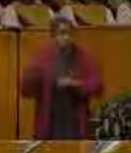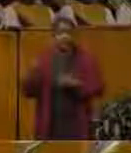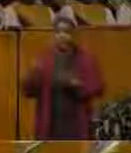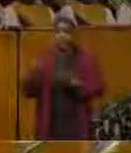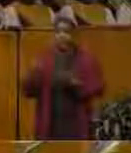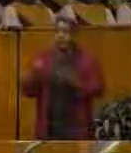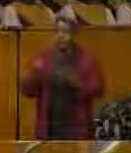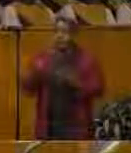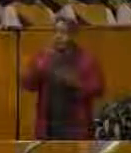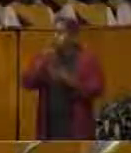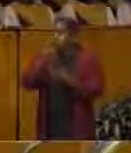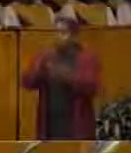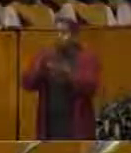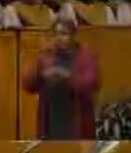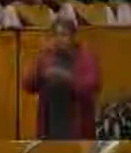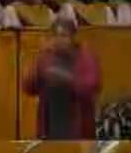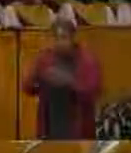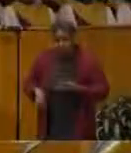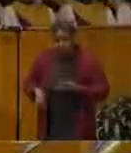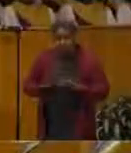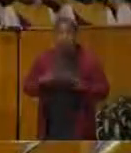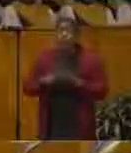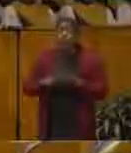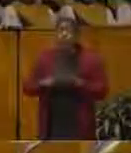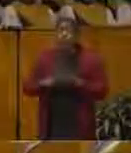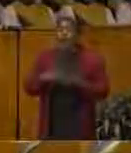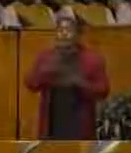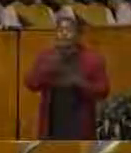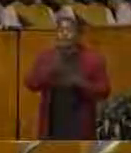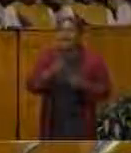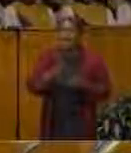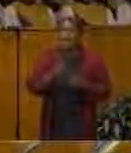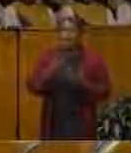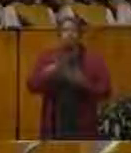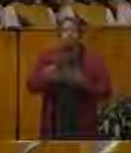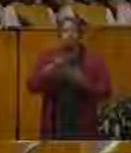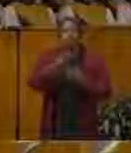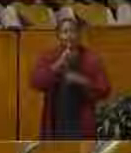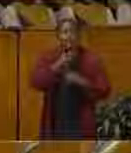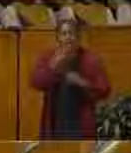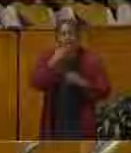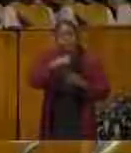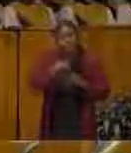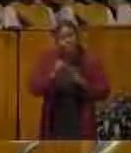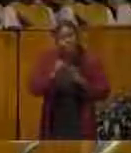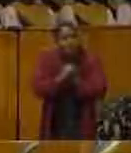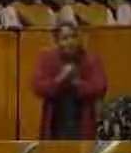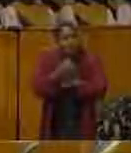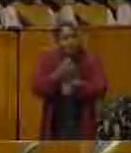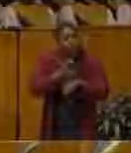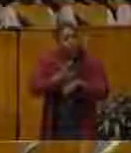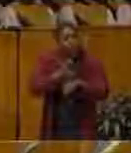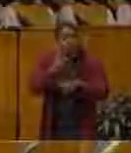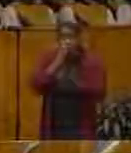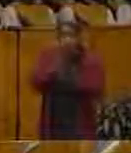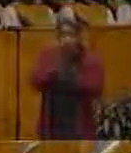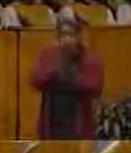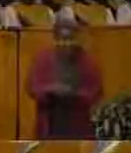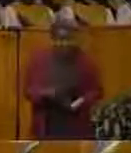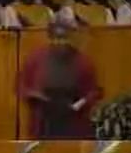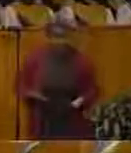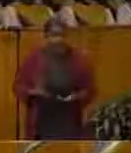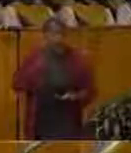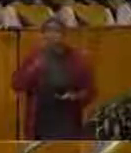didn't log on online. You got your, let me tell you how much you value church. You got here and